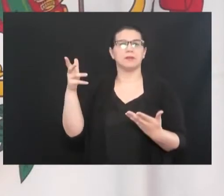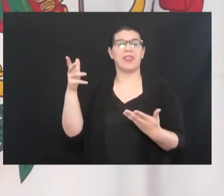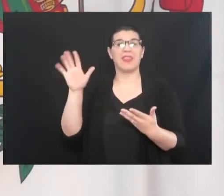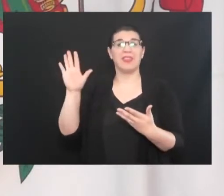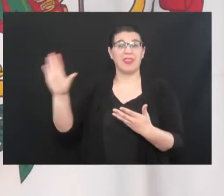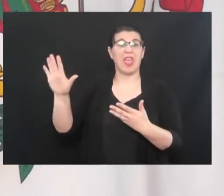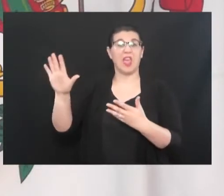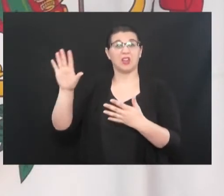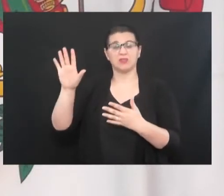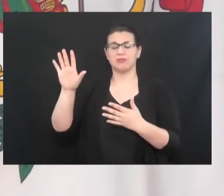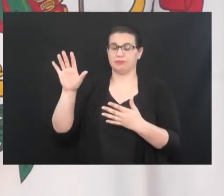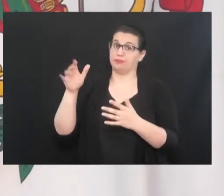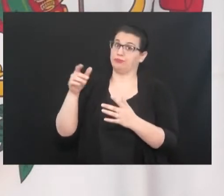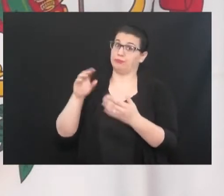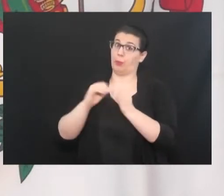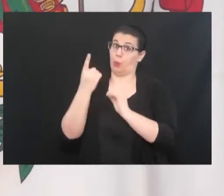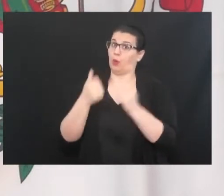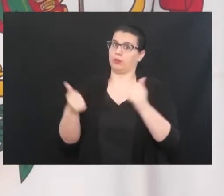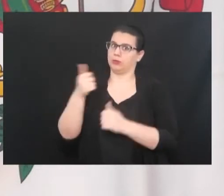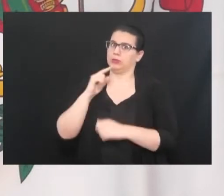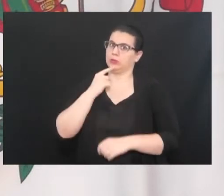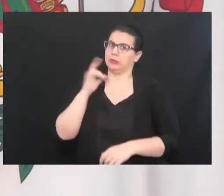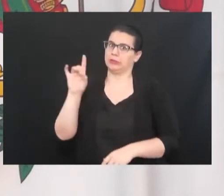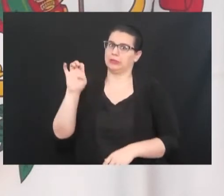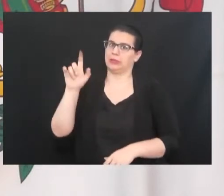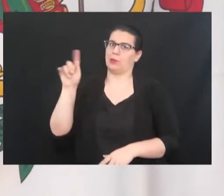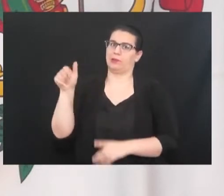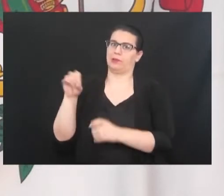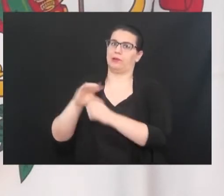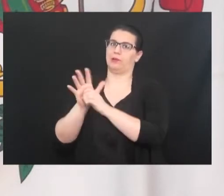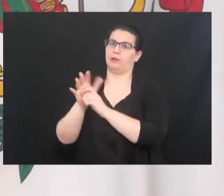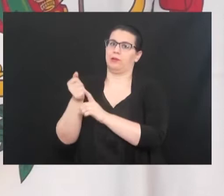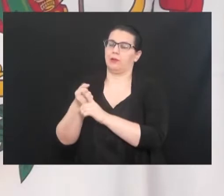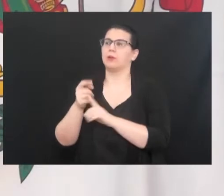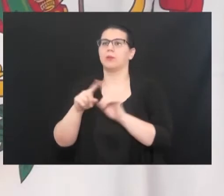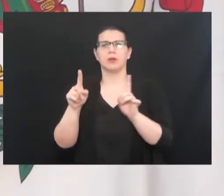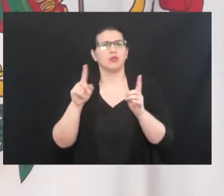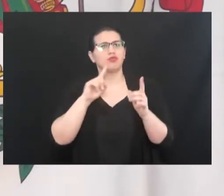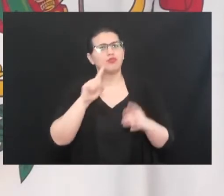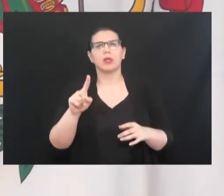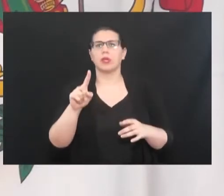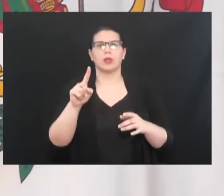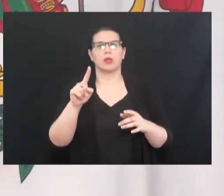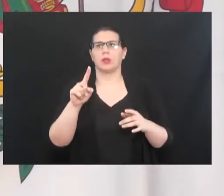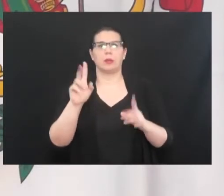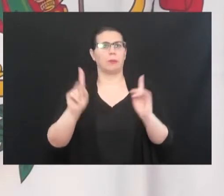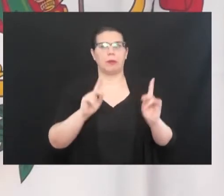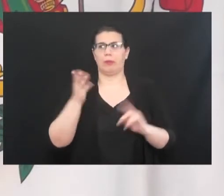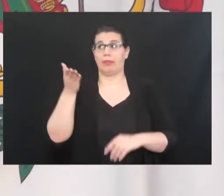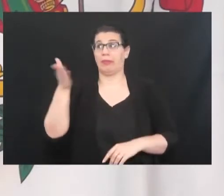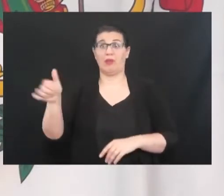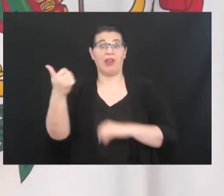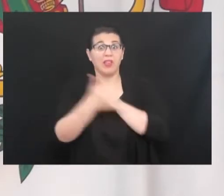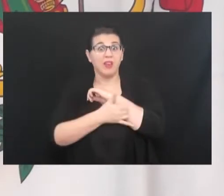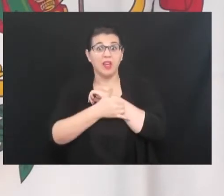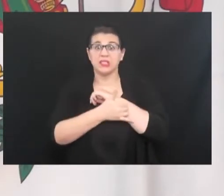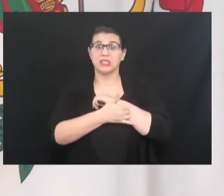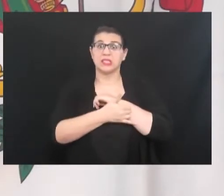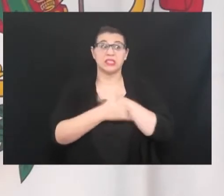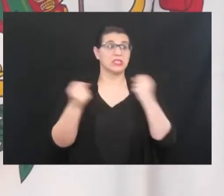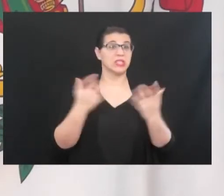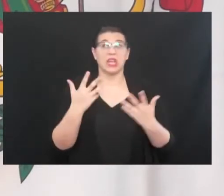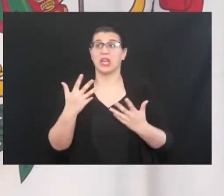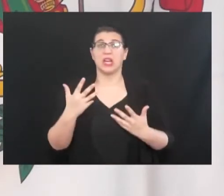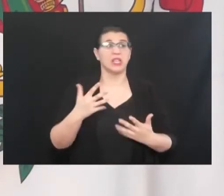and mostly Delta, but there's a lot of people really shook up there, and you know,